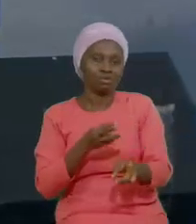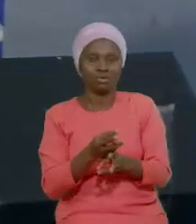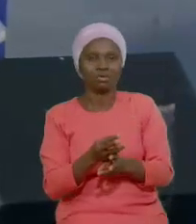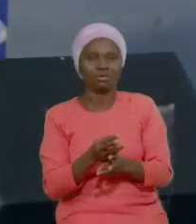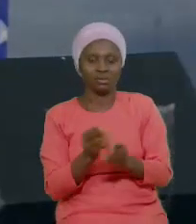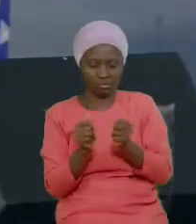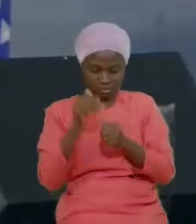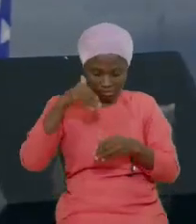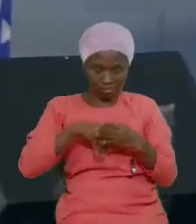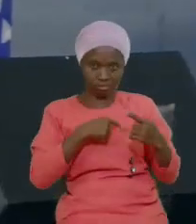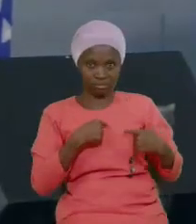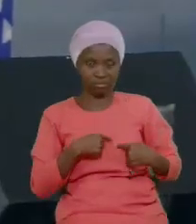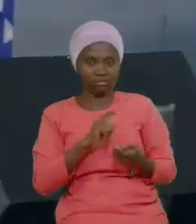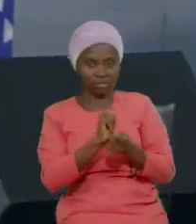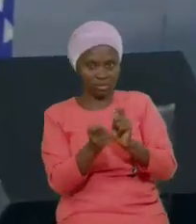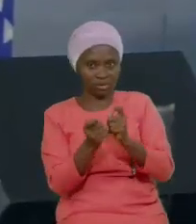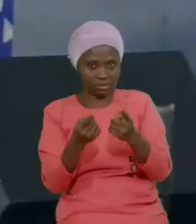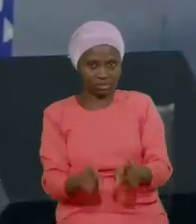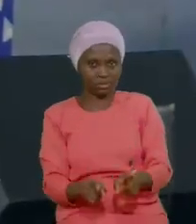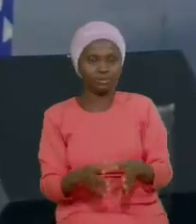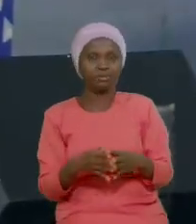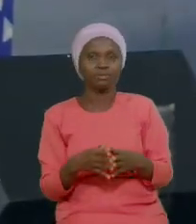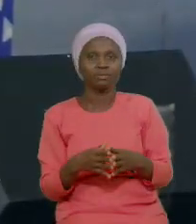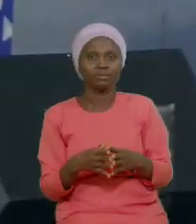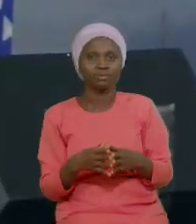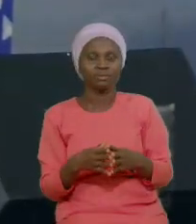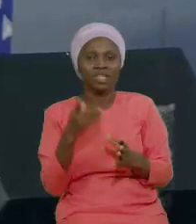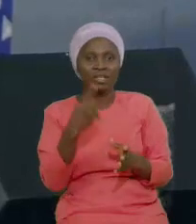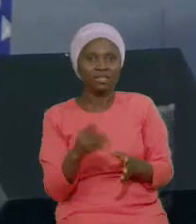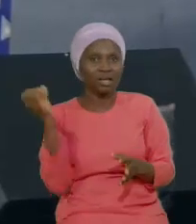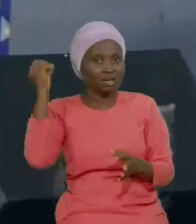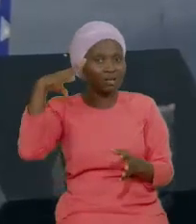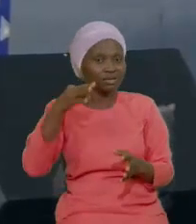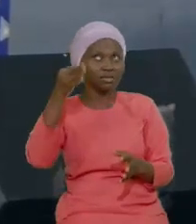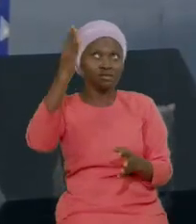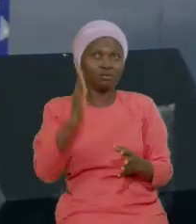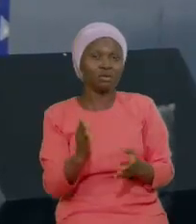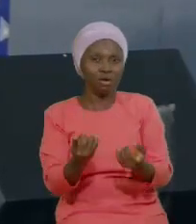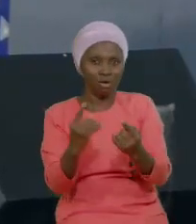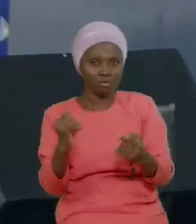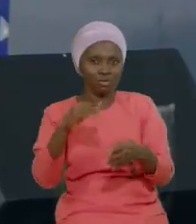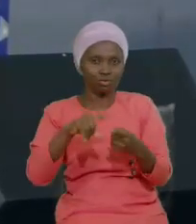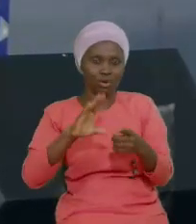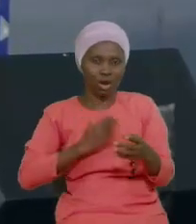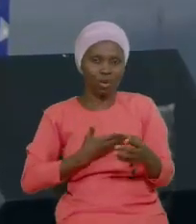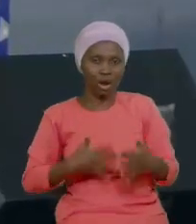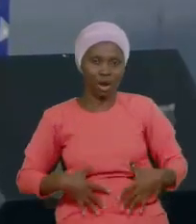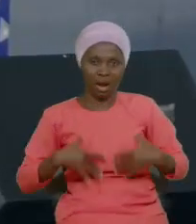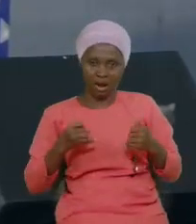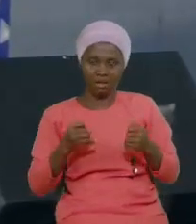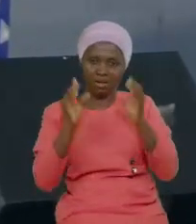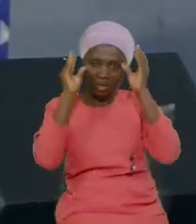Internally, there's a change. The grace of God comes into our lives,